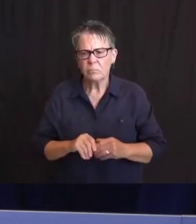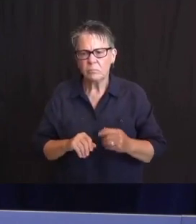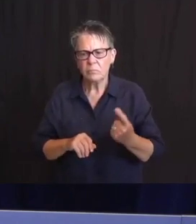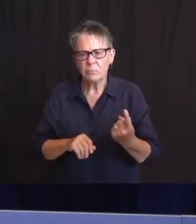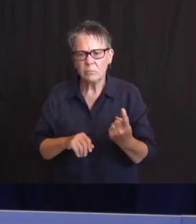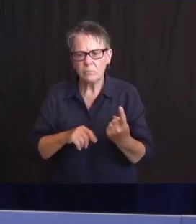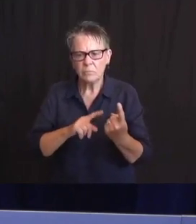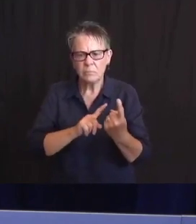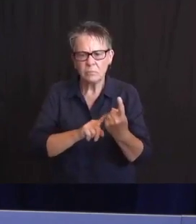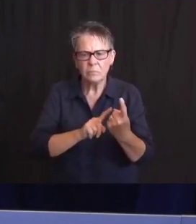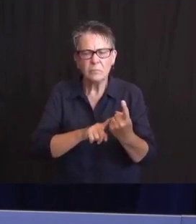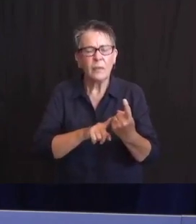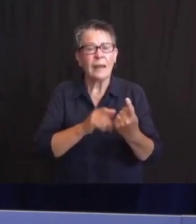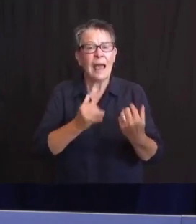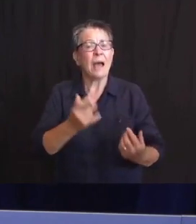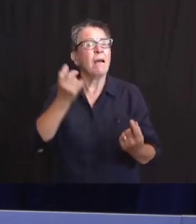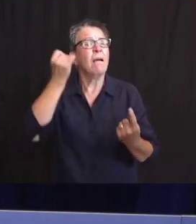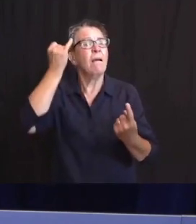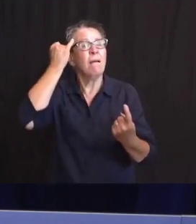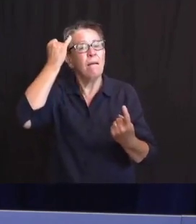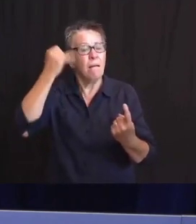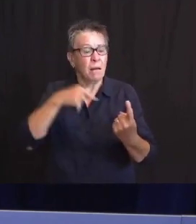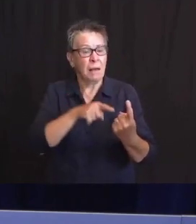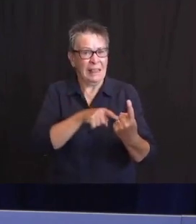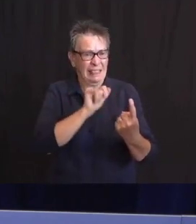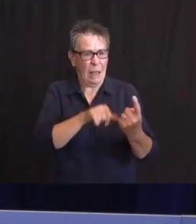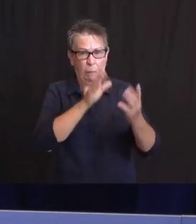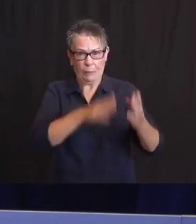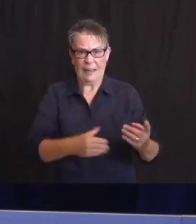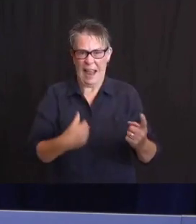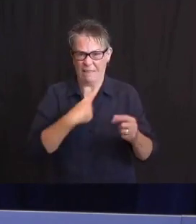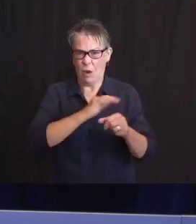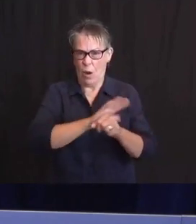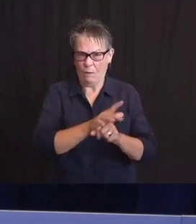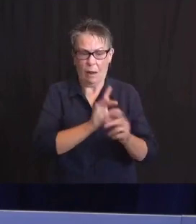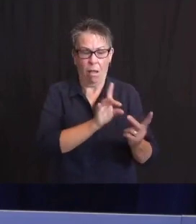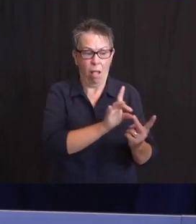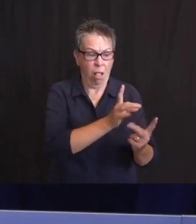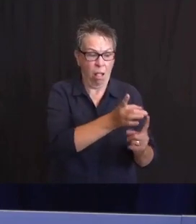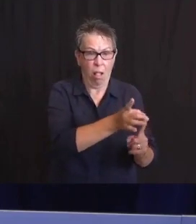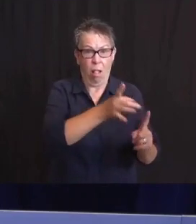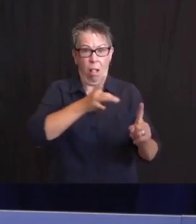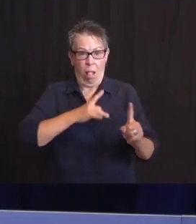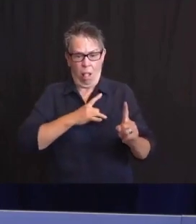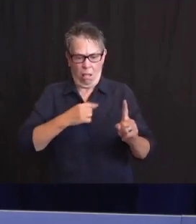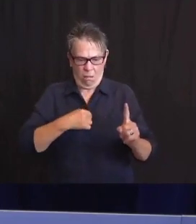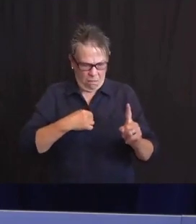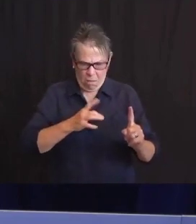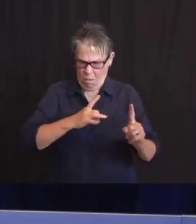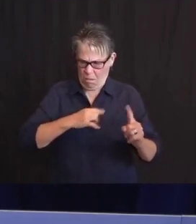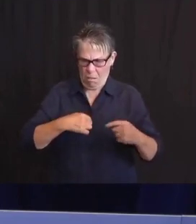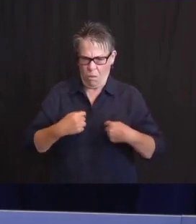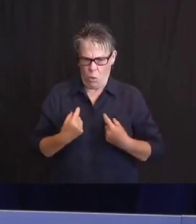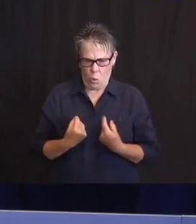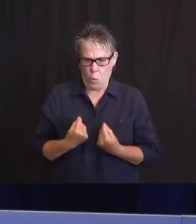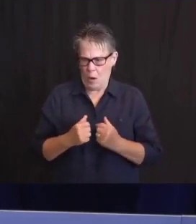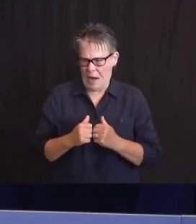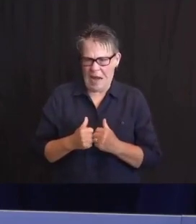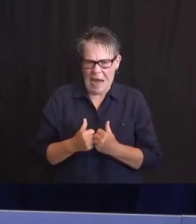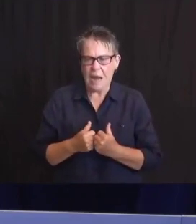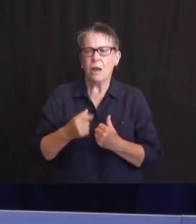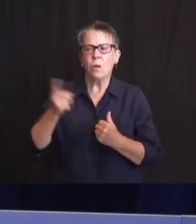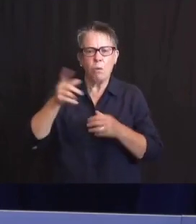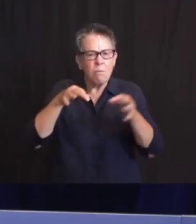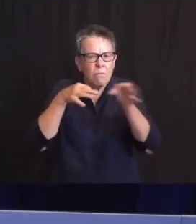medical services, and other social supports. And they will ensure testing, contact tracing, isolation and quarantine,